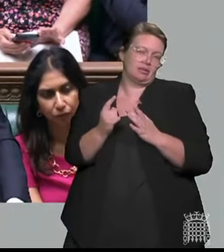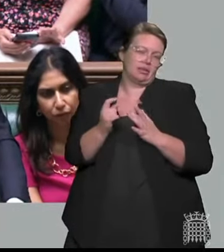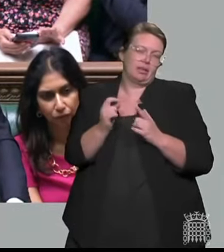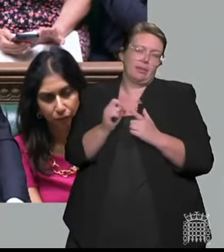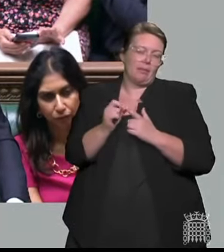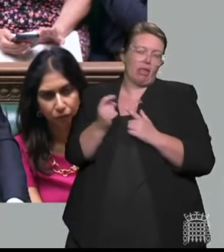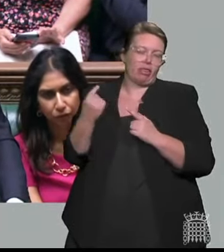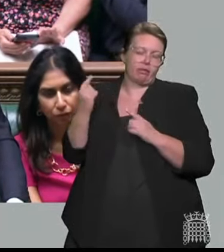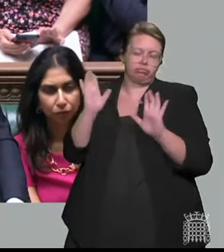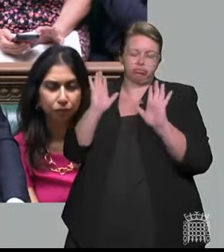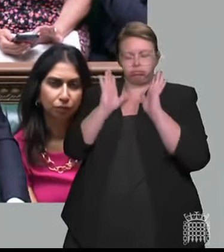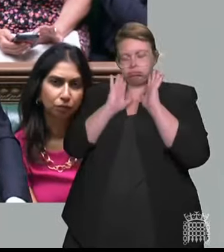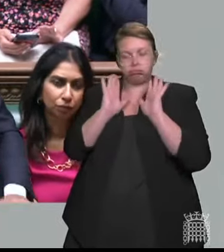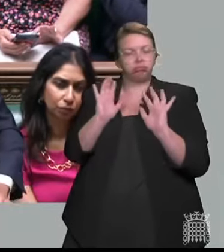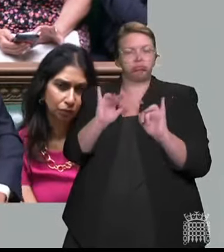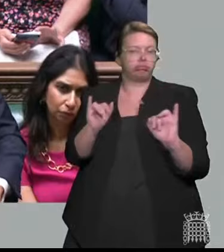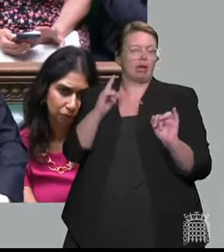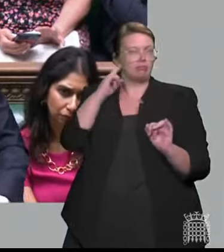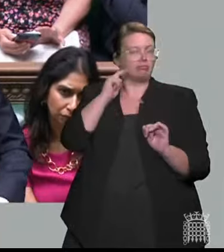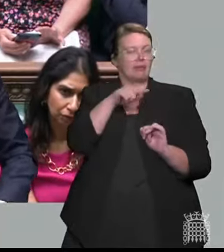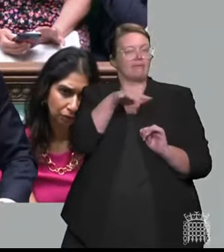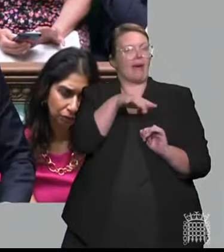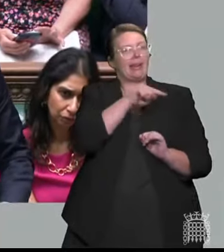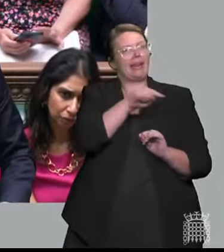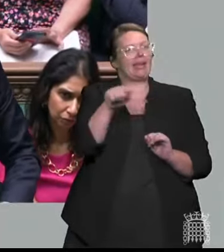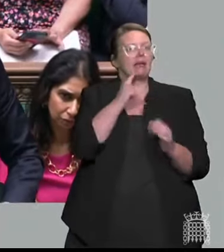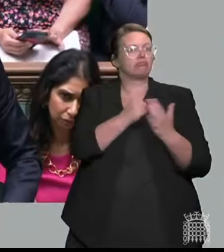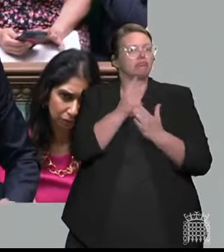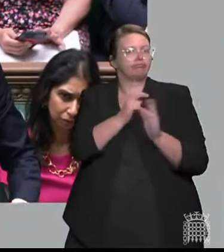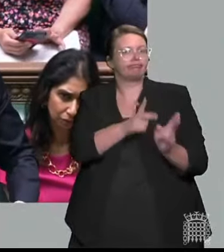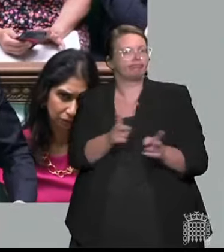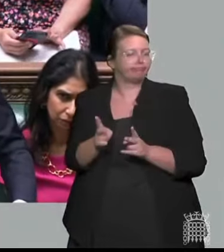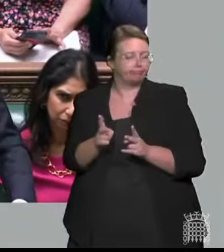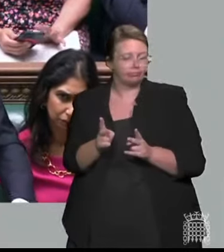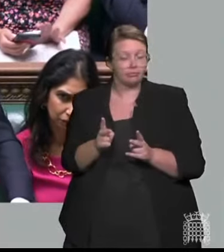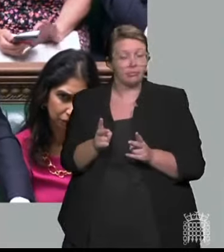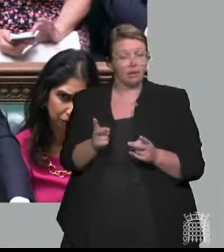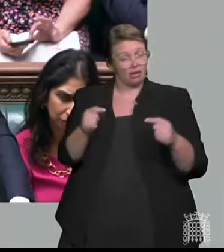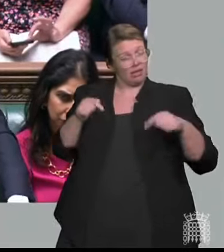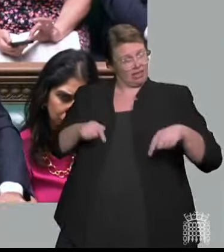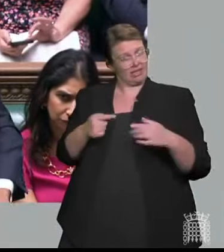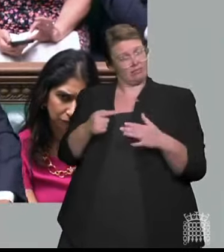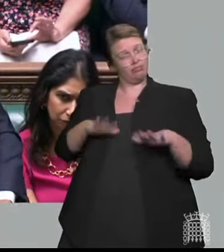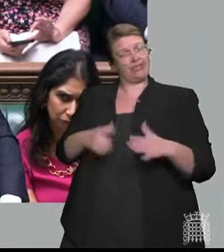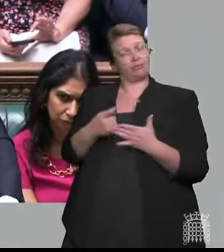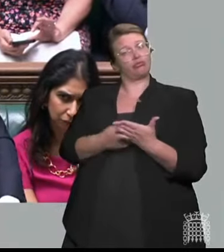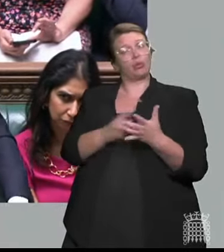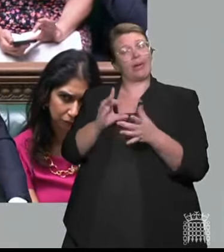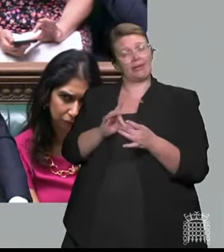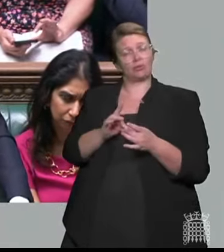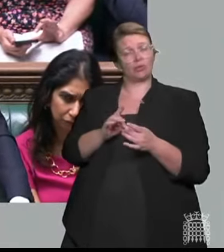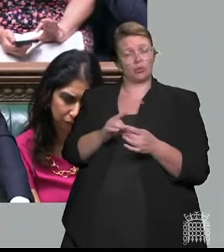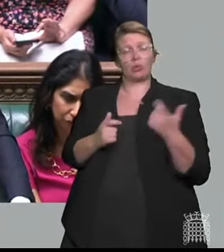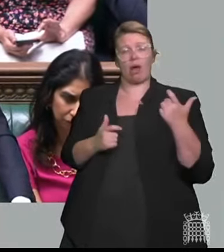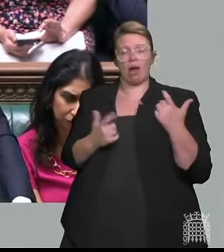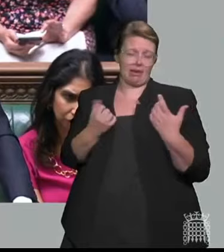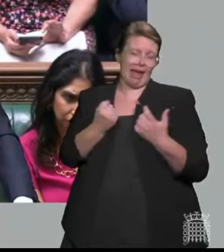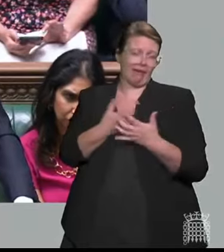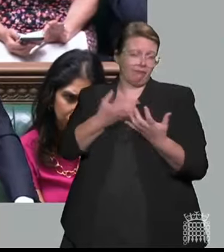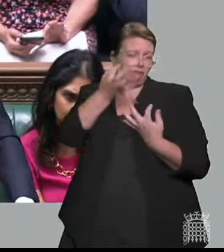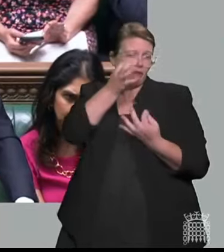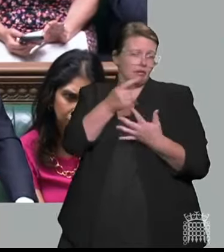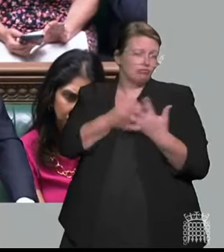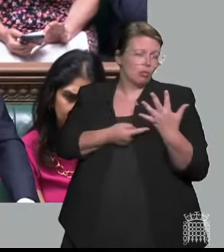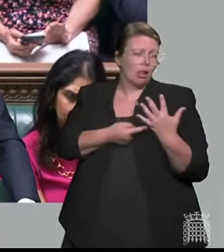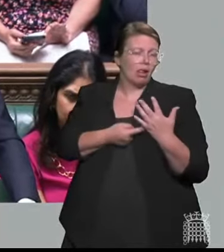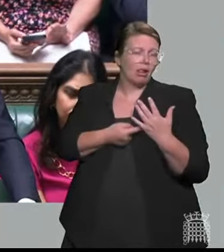all those who were killed. He will know that firearms are subject to stringent controls, and rightly so, but those controls are kept under constant review.